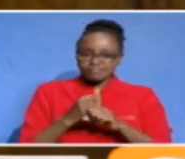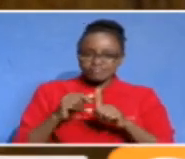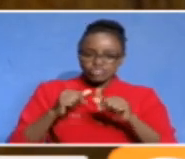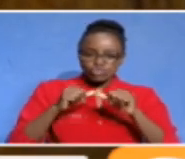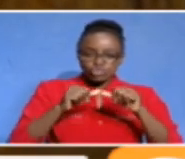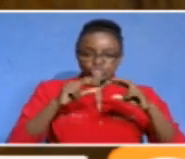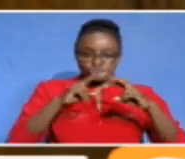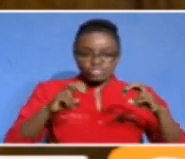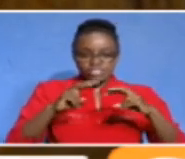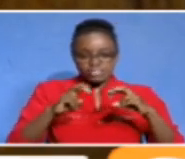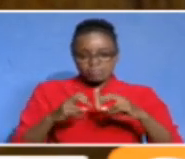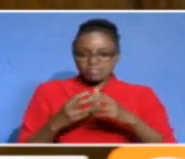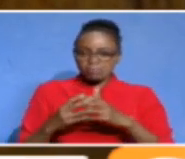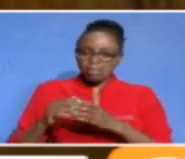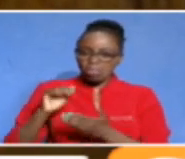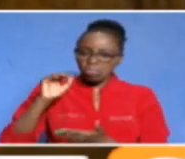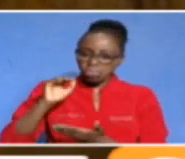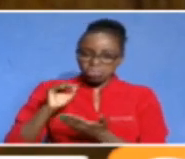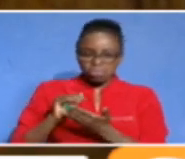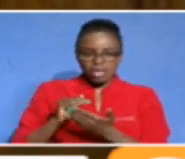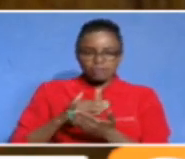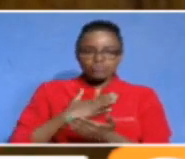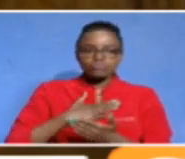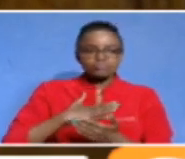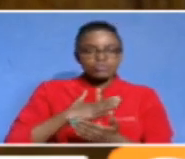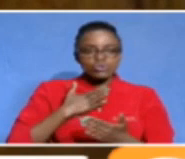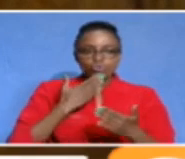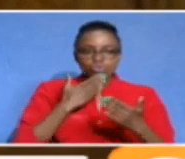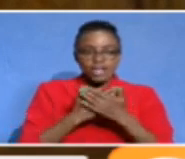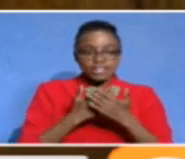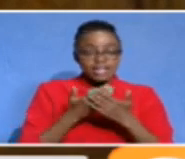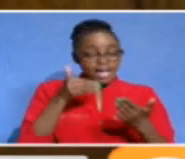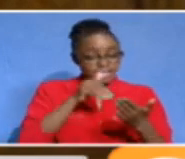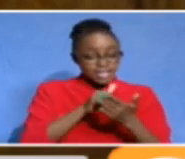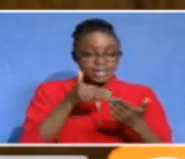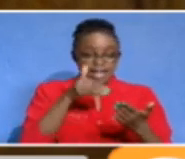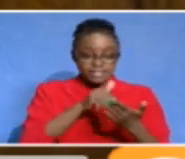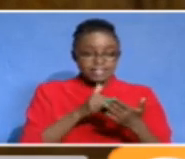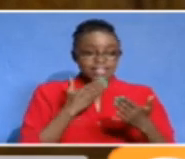investigations. I want to thank you and thank you once again